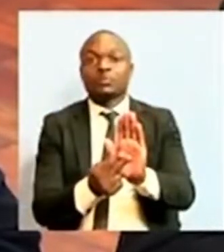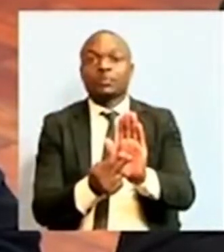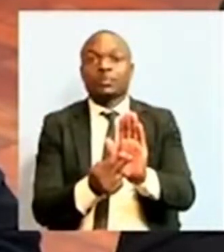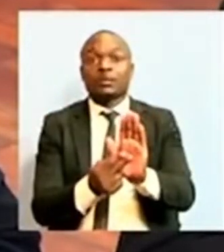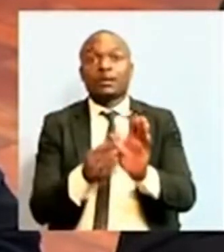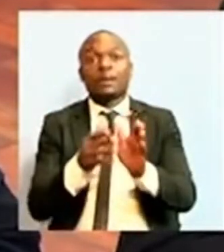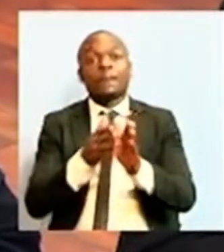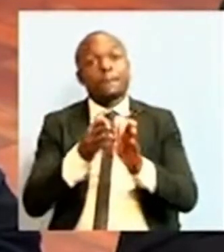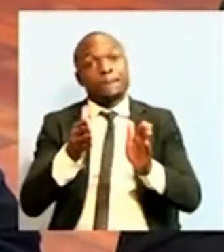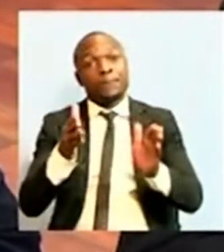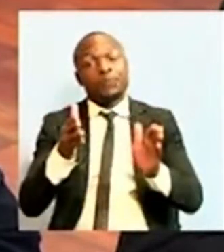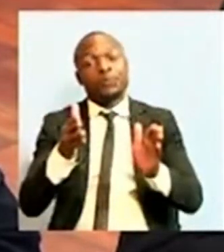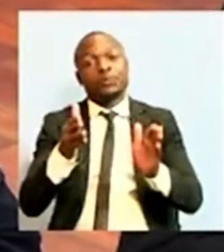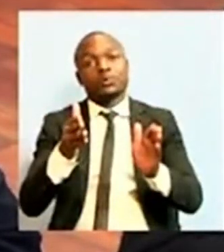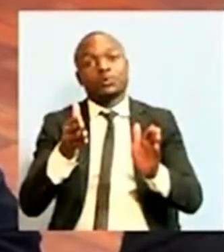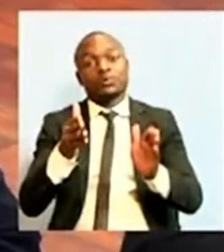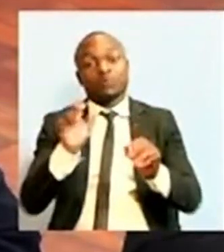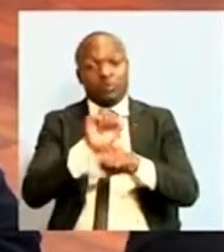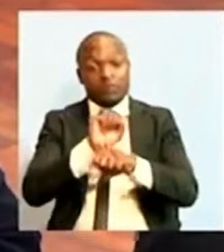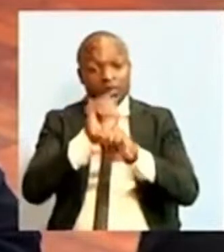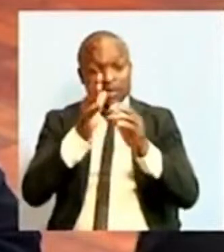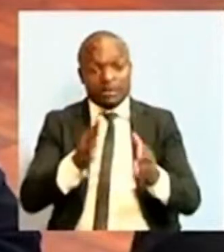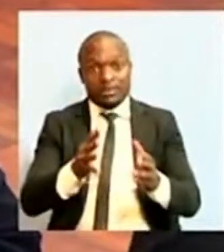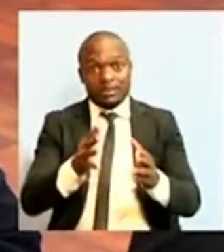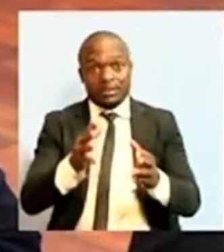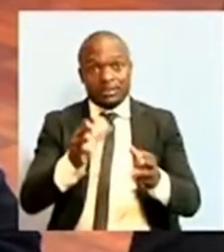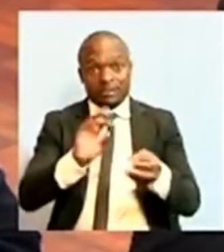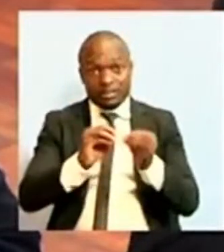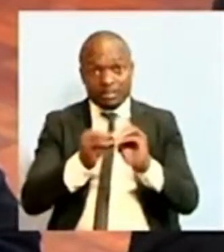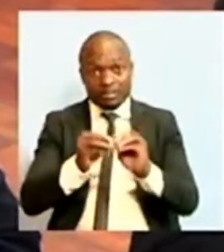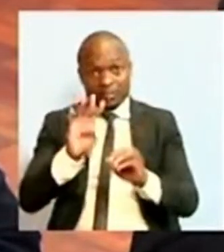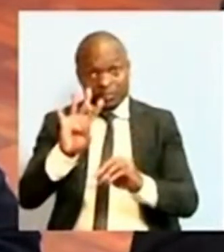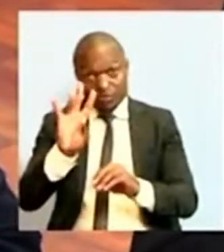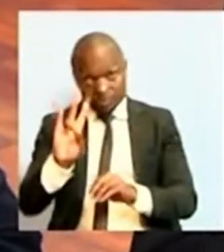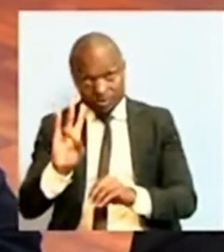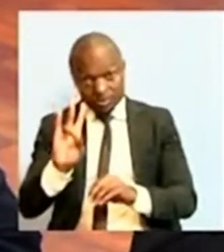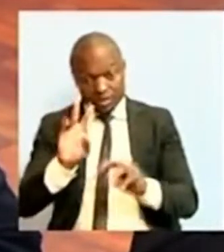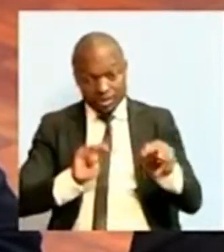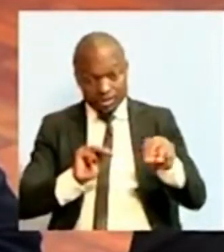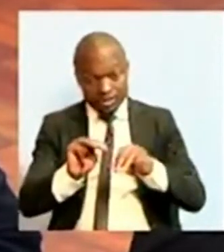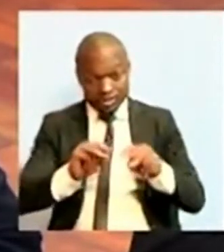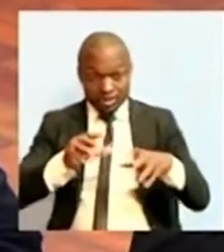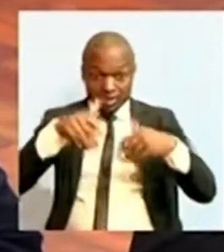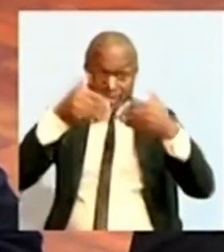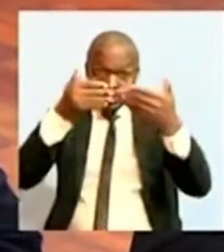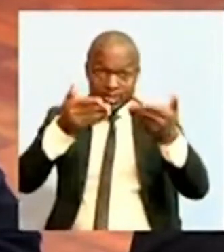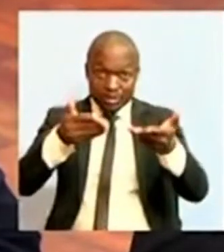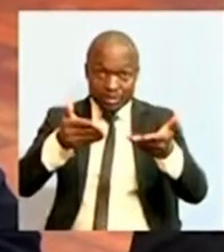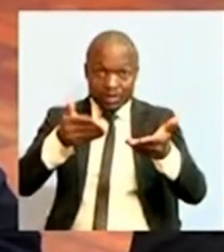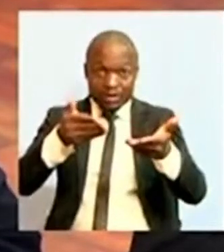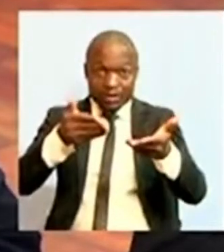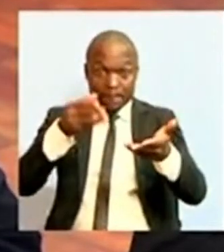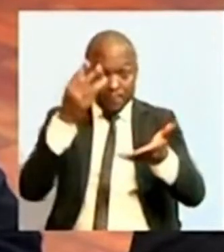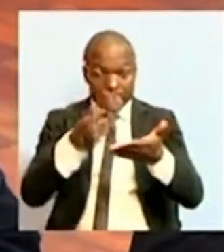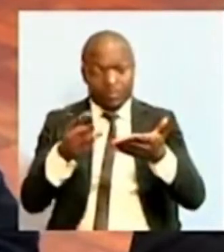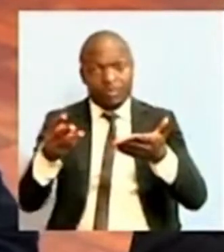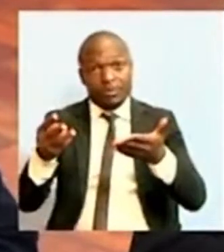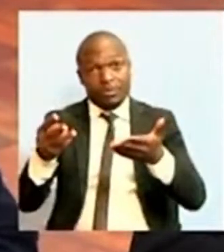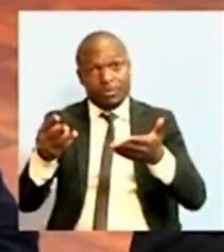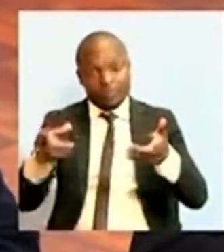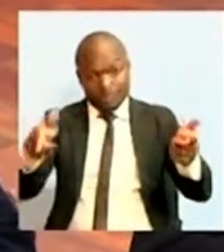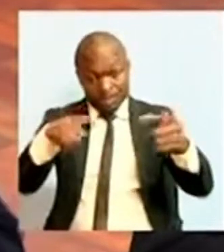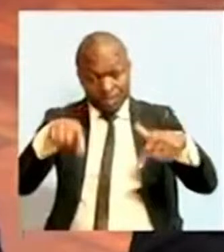excess of 47 officers. Management submitted the matter to the Local Government Service Commission